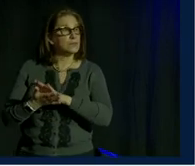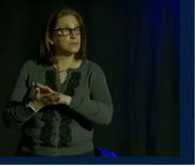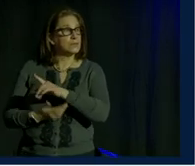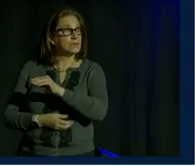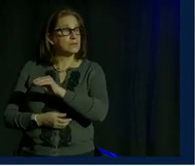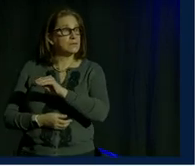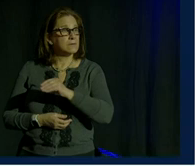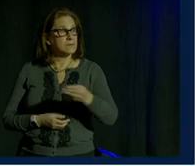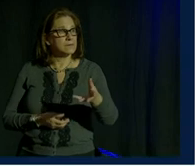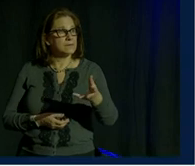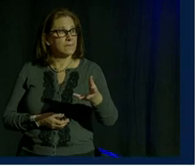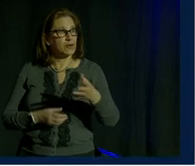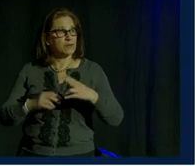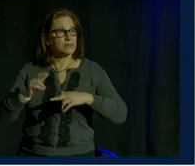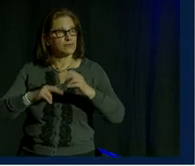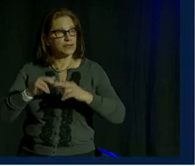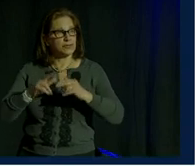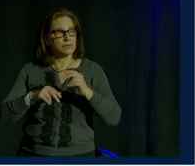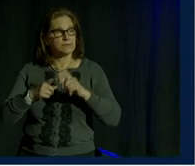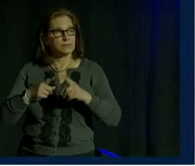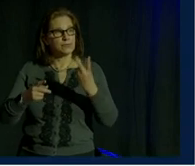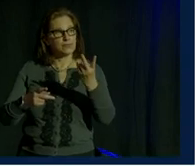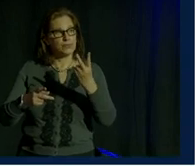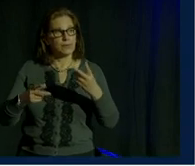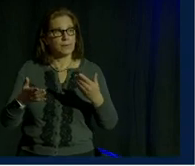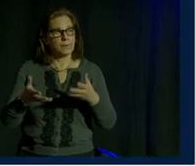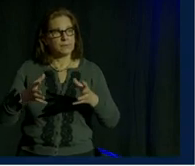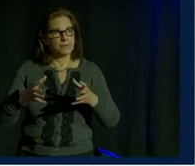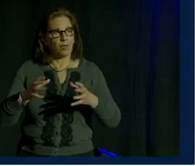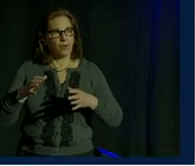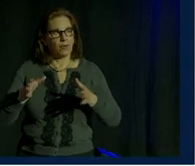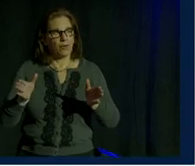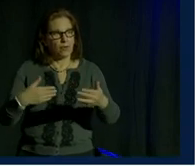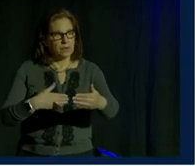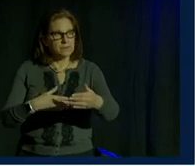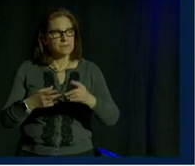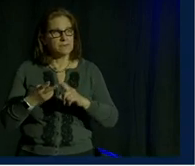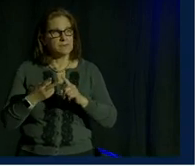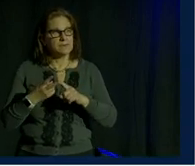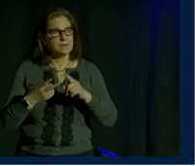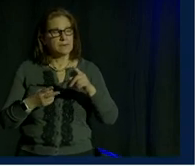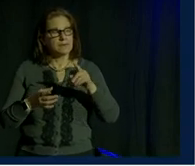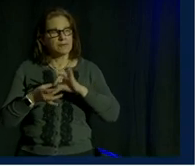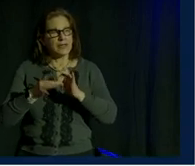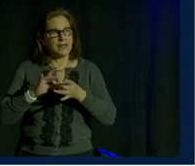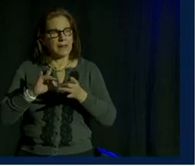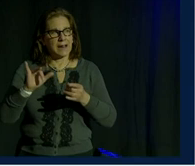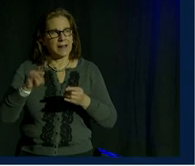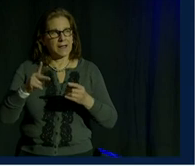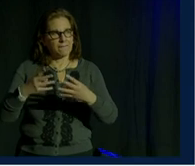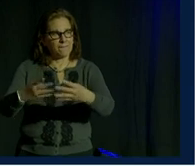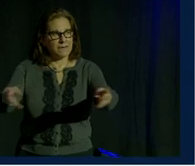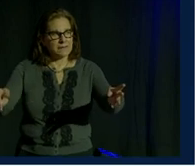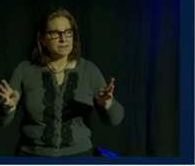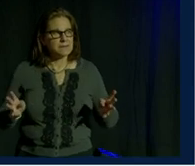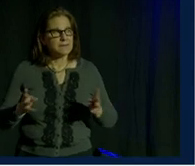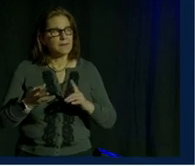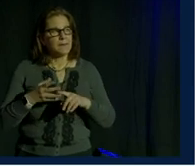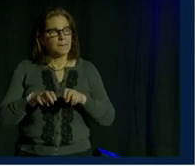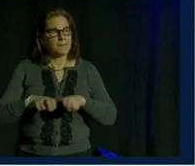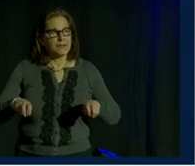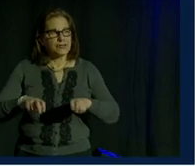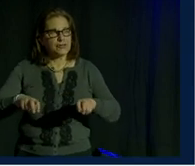new basketball courts, new chain link fencing, benches surrounding the courts, game area with hopscotch